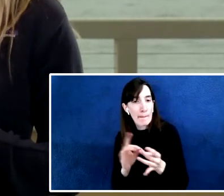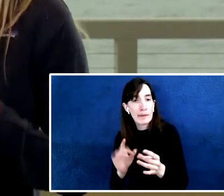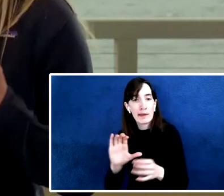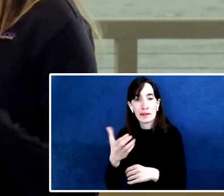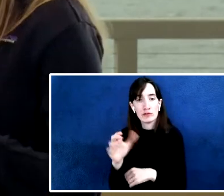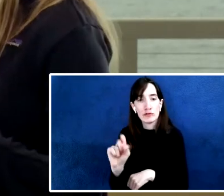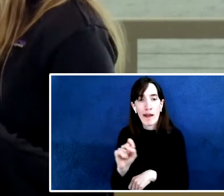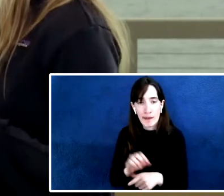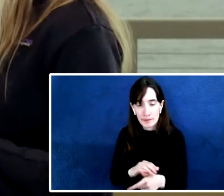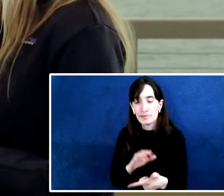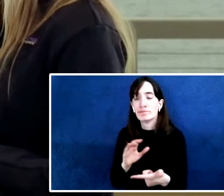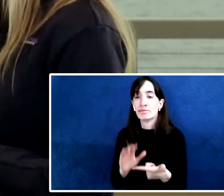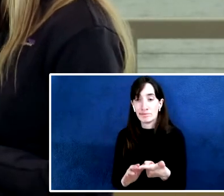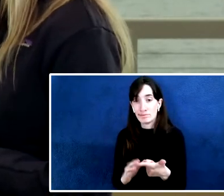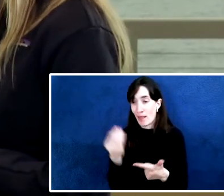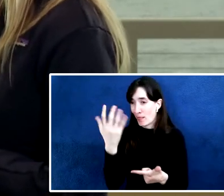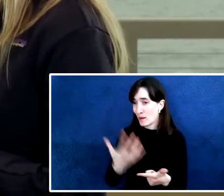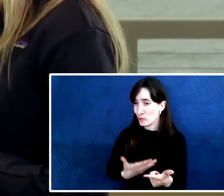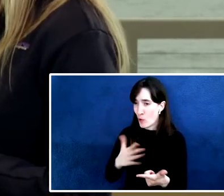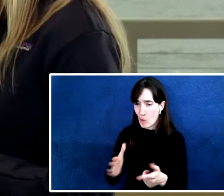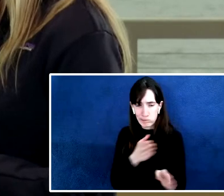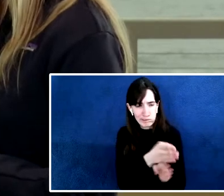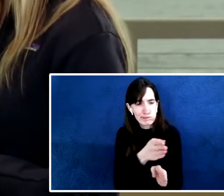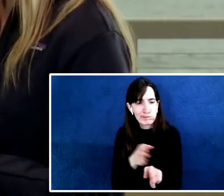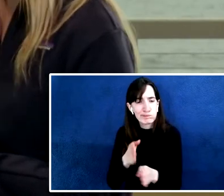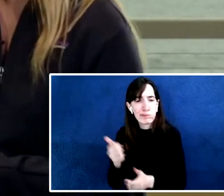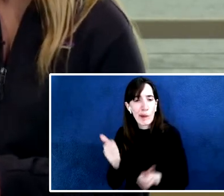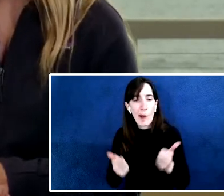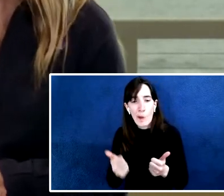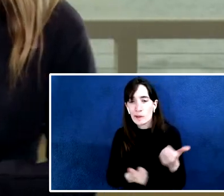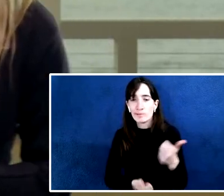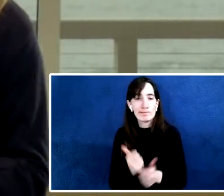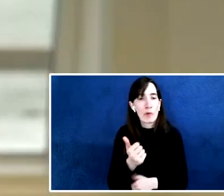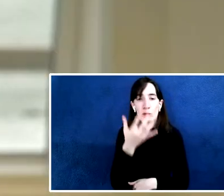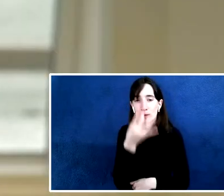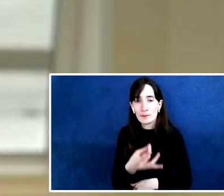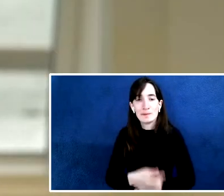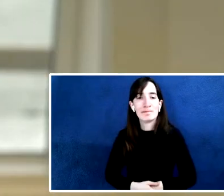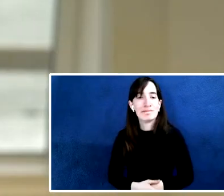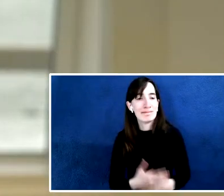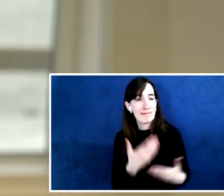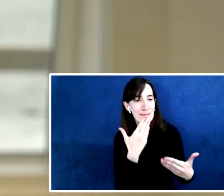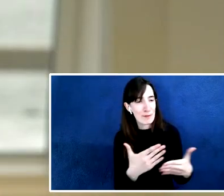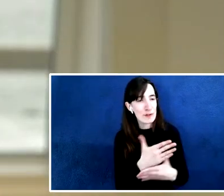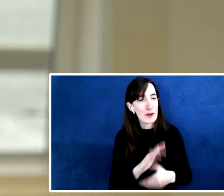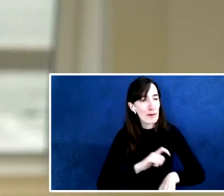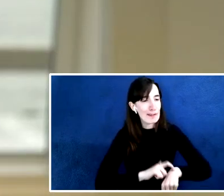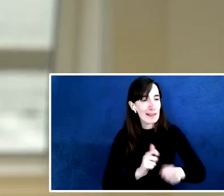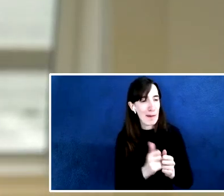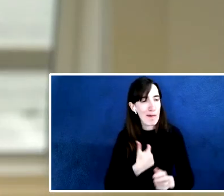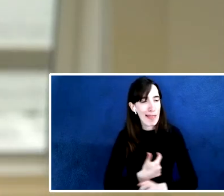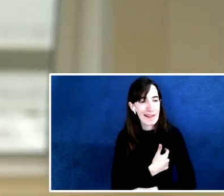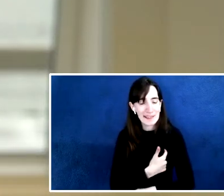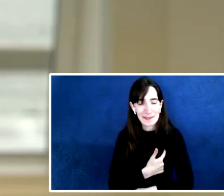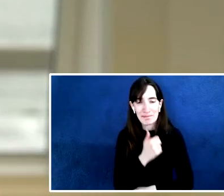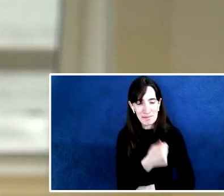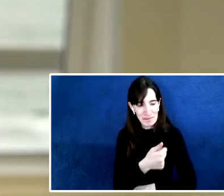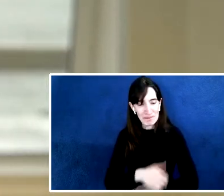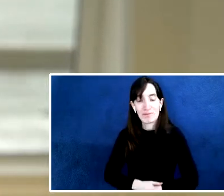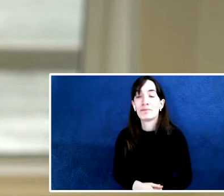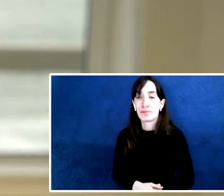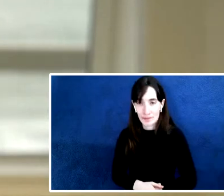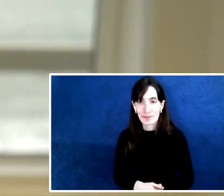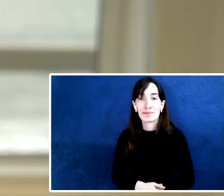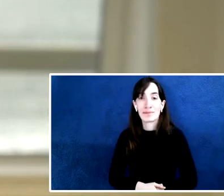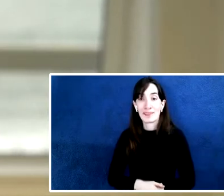you. Thanks so much for sharing your time with us today, Lindsay. Thank you. All right, this team has really shown me